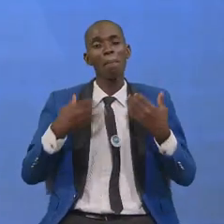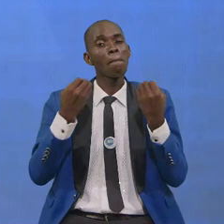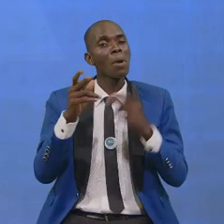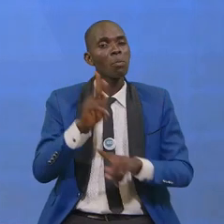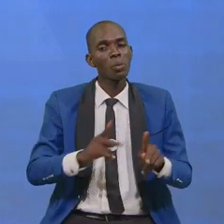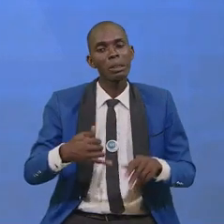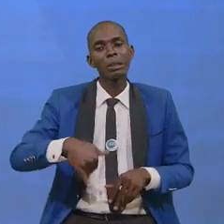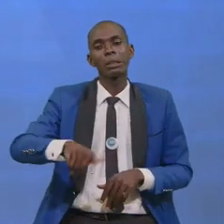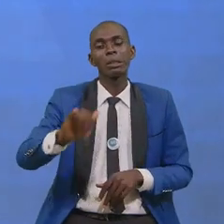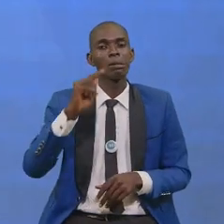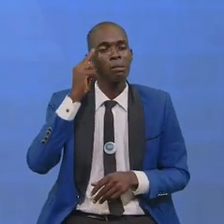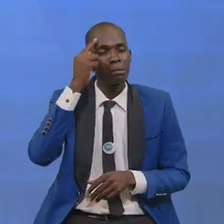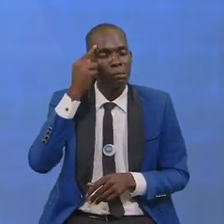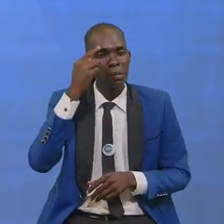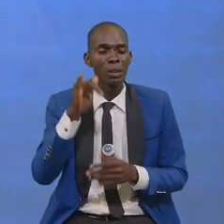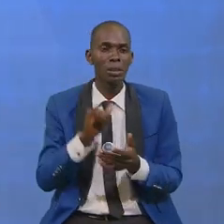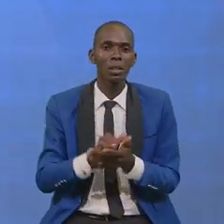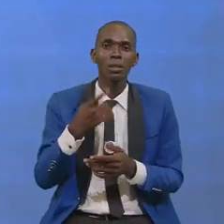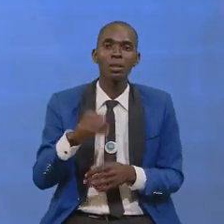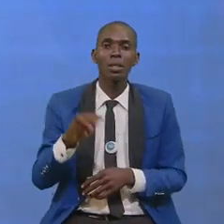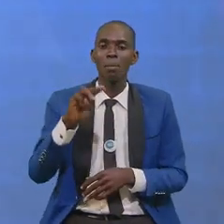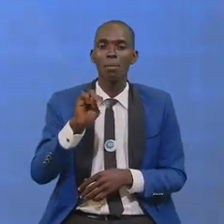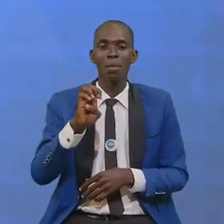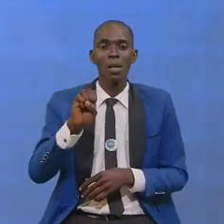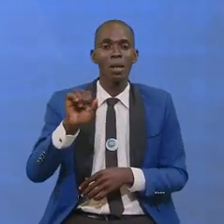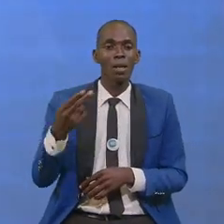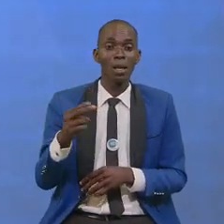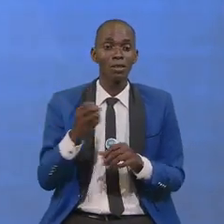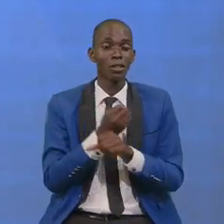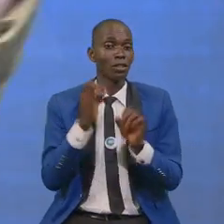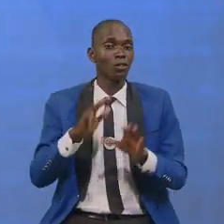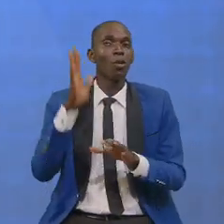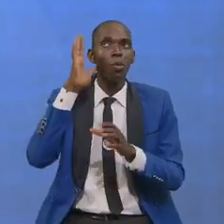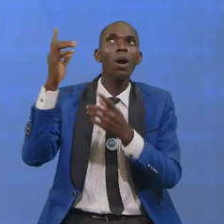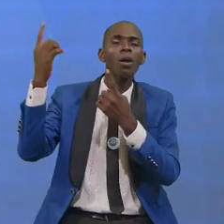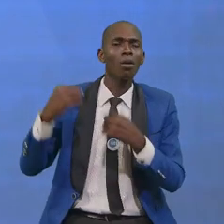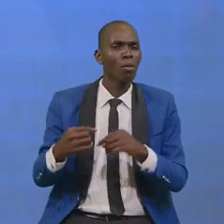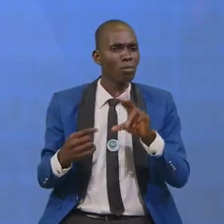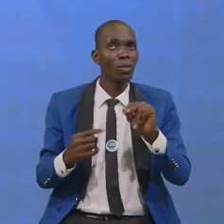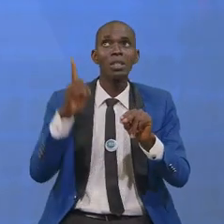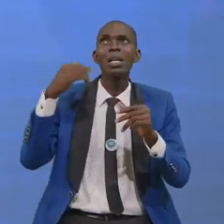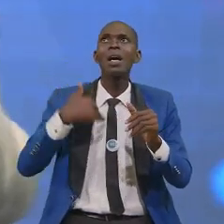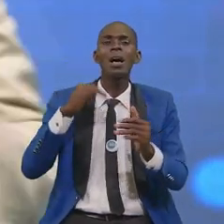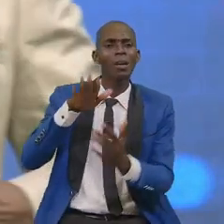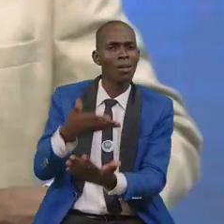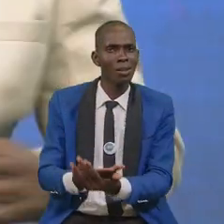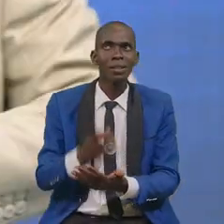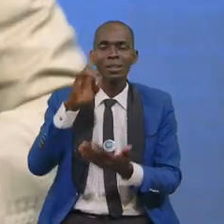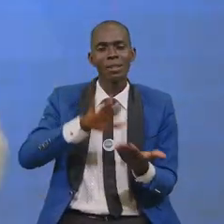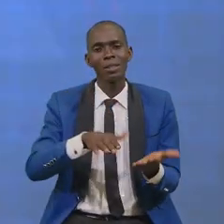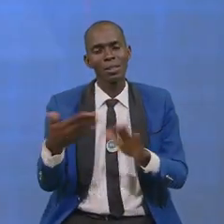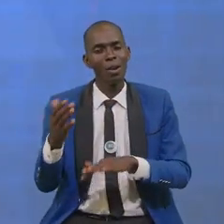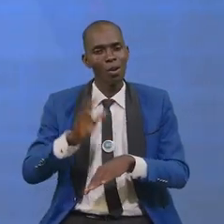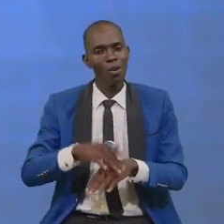thinking, the Messiah will come. He has come. He died on the cross of Calvary, and he is